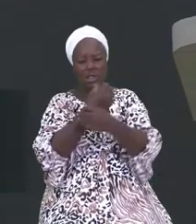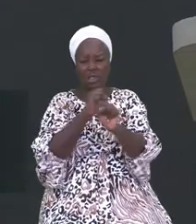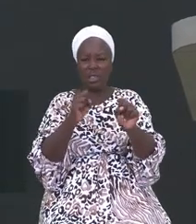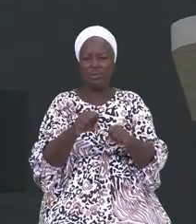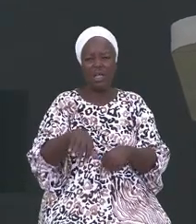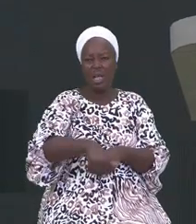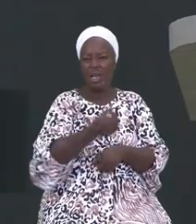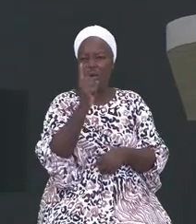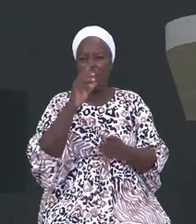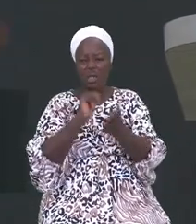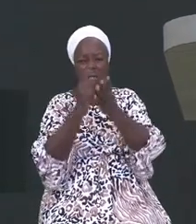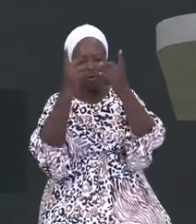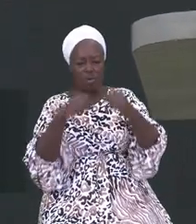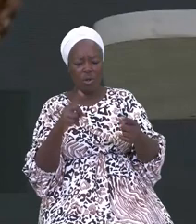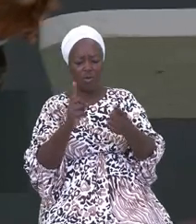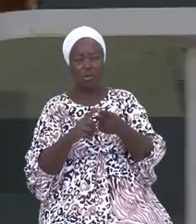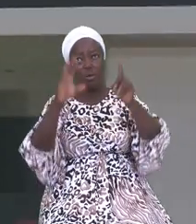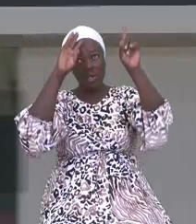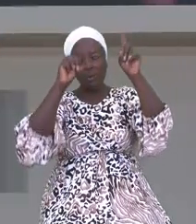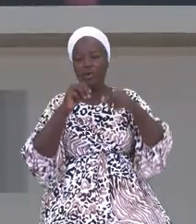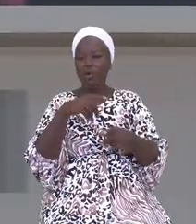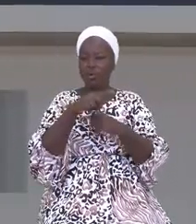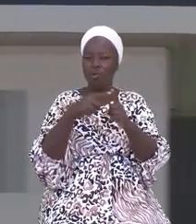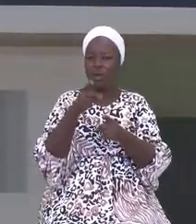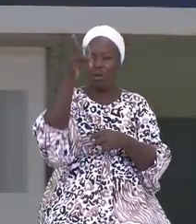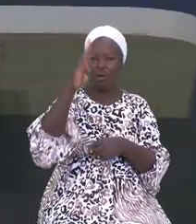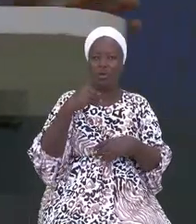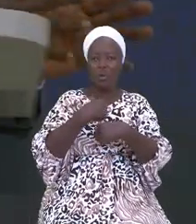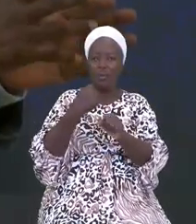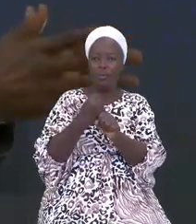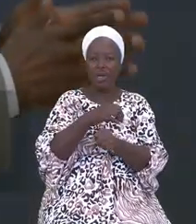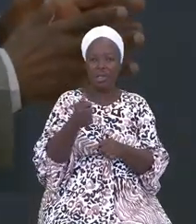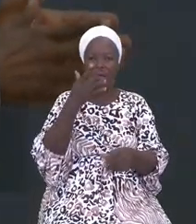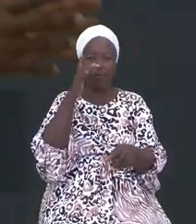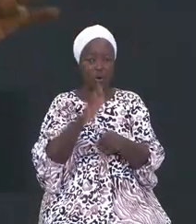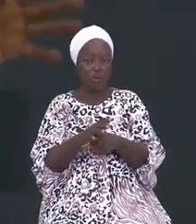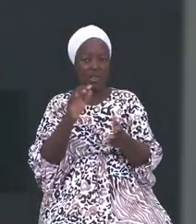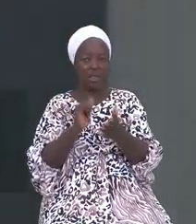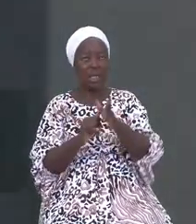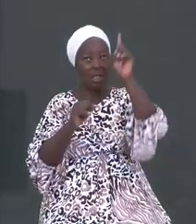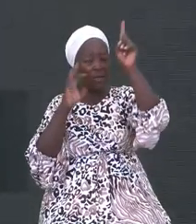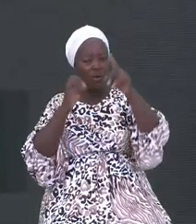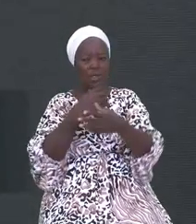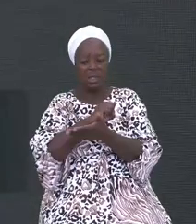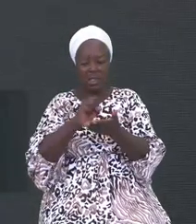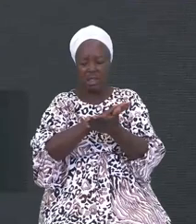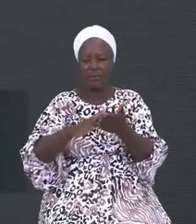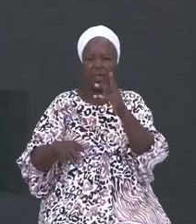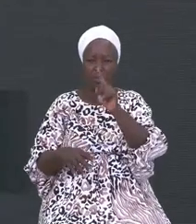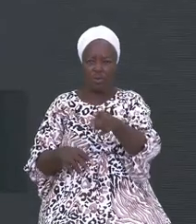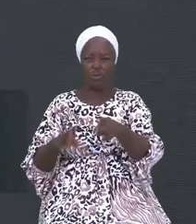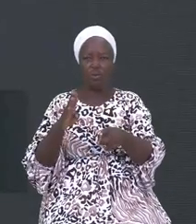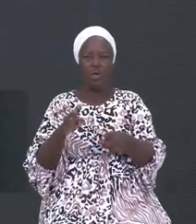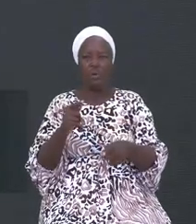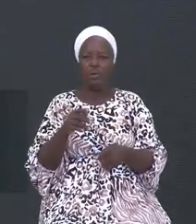whosoever cometh unto him, when God makes a promise that he will sanctify you by his